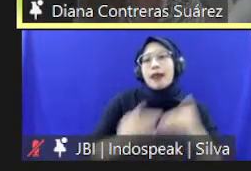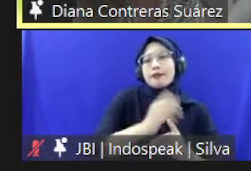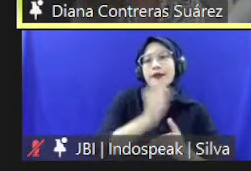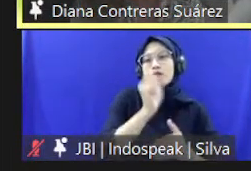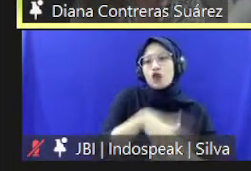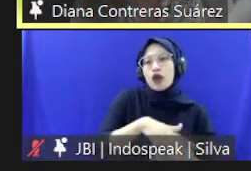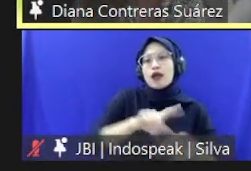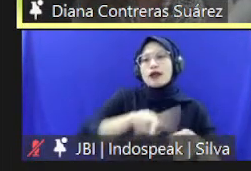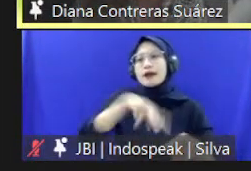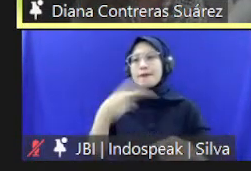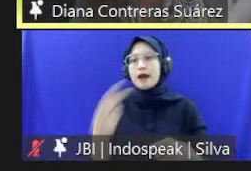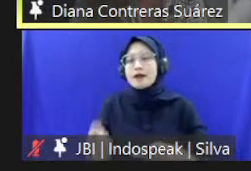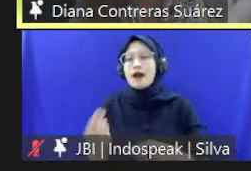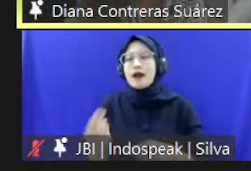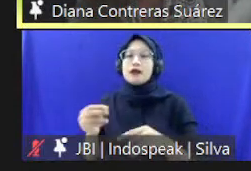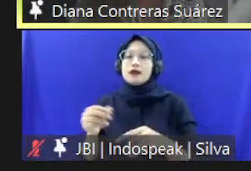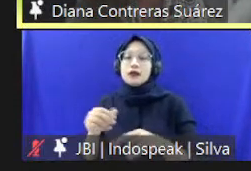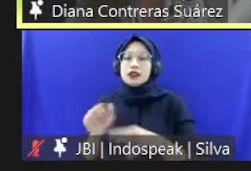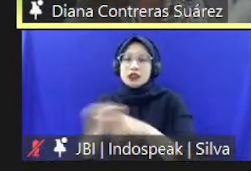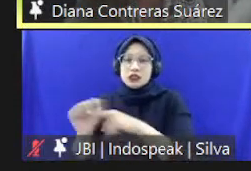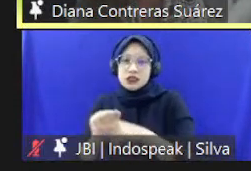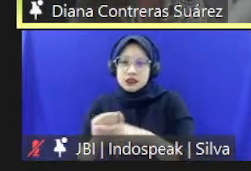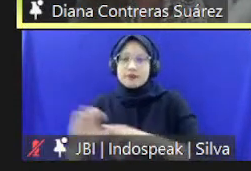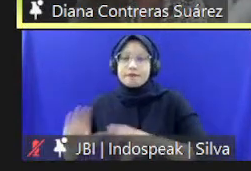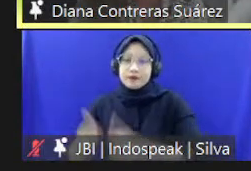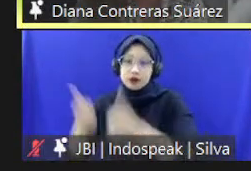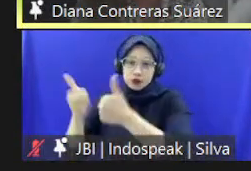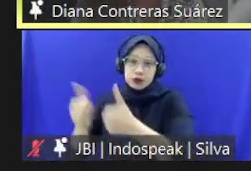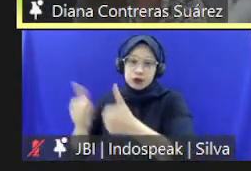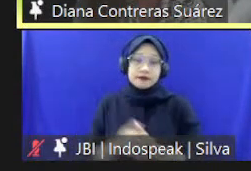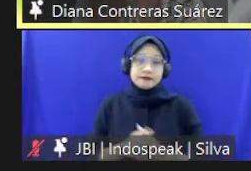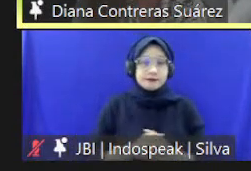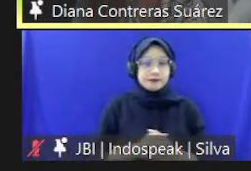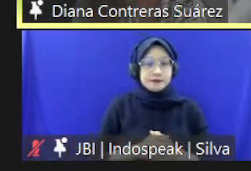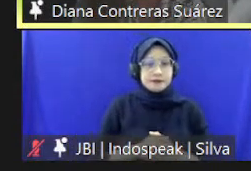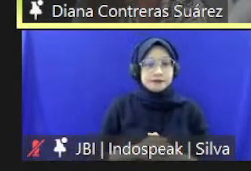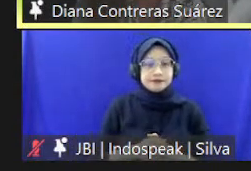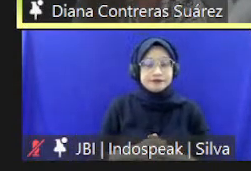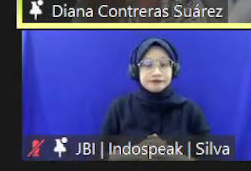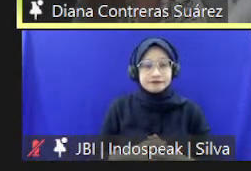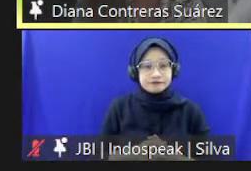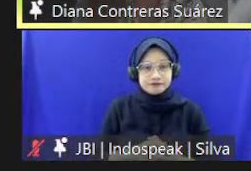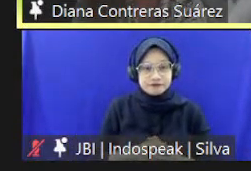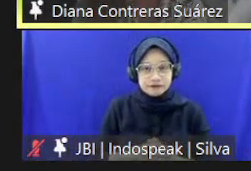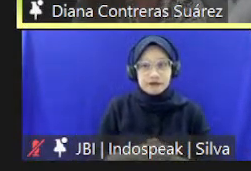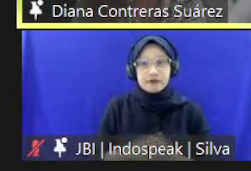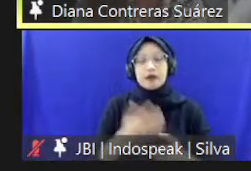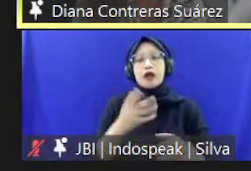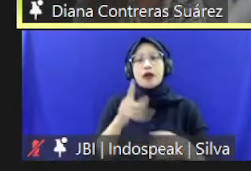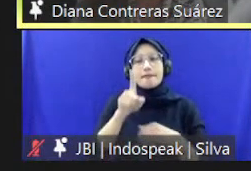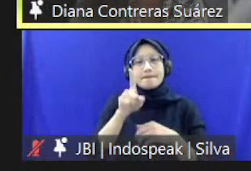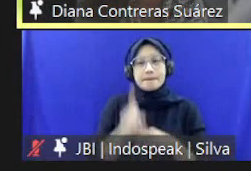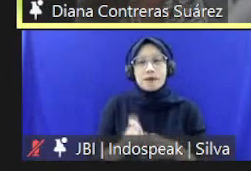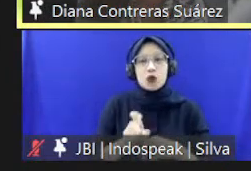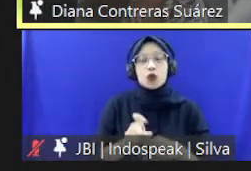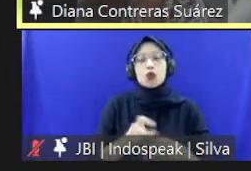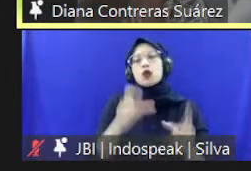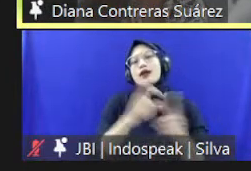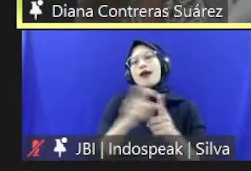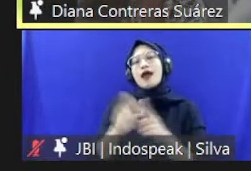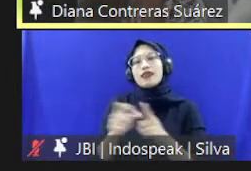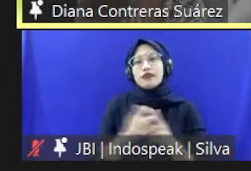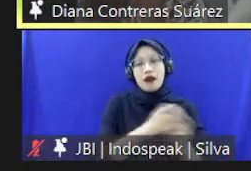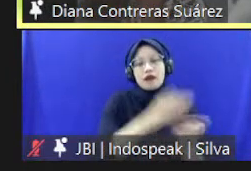care. To finalize, I also want to emphasize in the need to improve data availability for monitoring